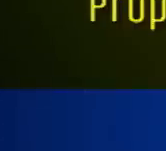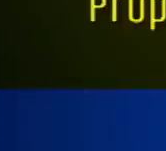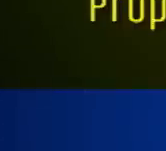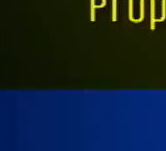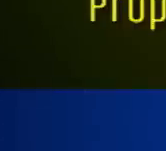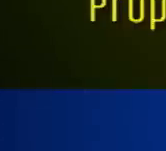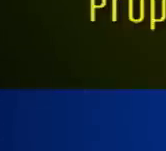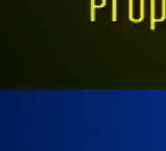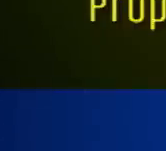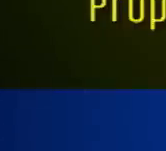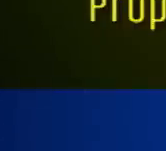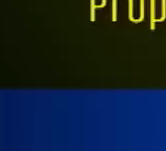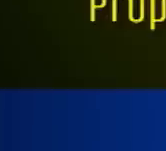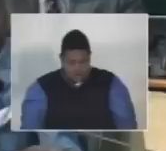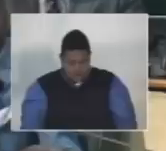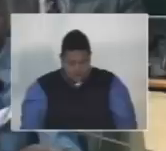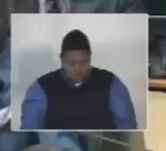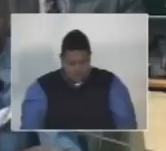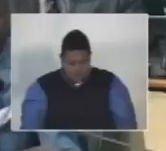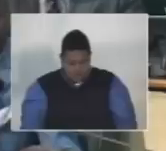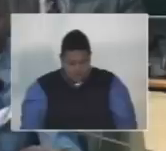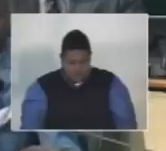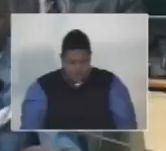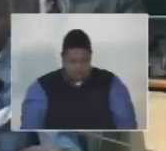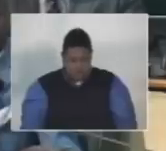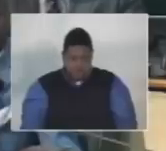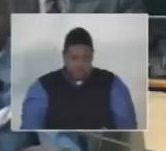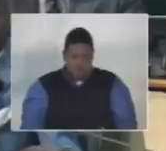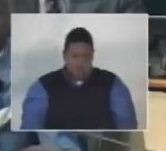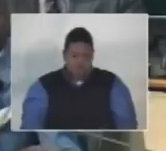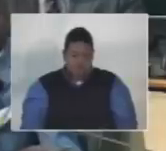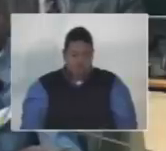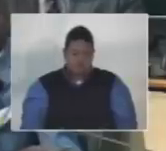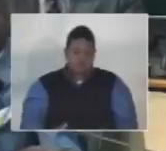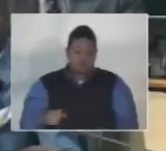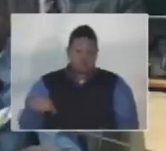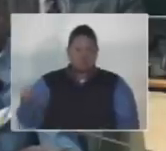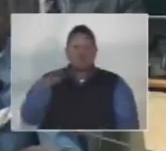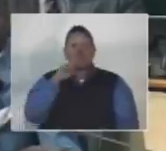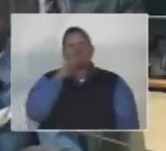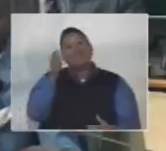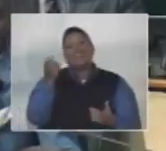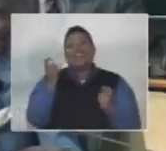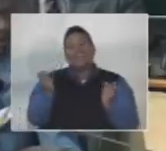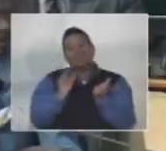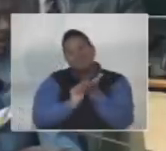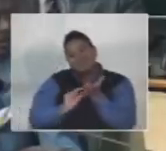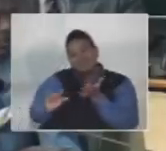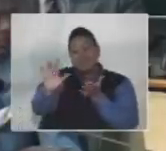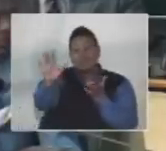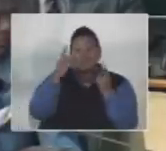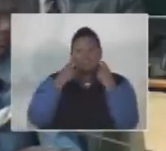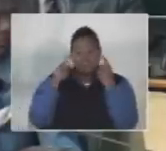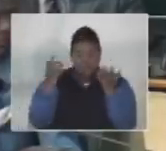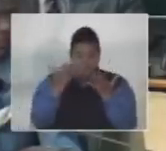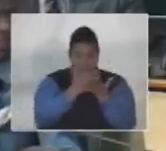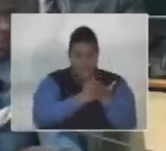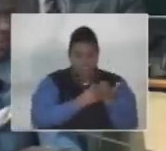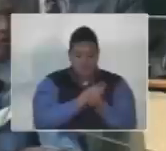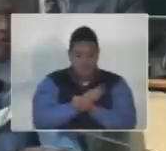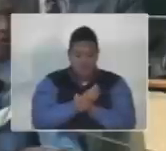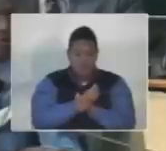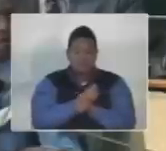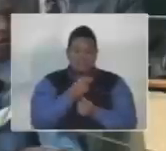council surpassed its target i learned incentive mr speaker for their success in collection of property taxes